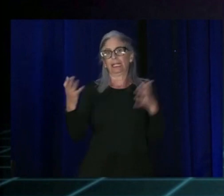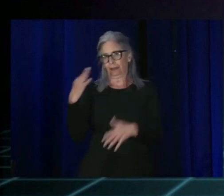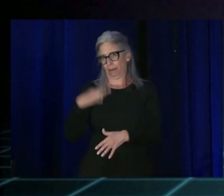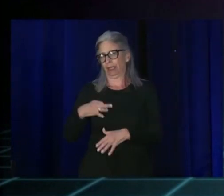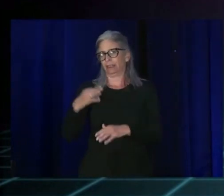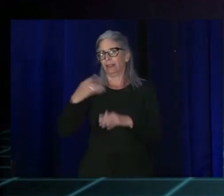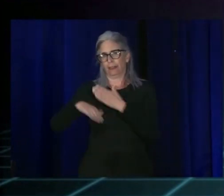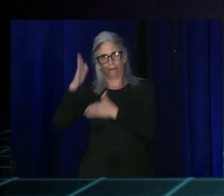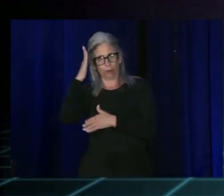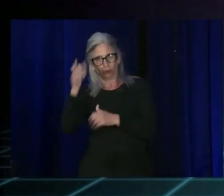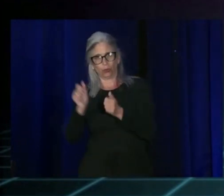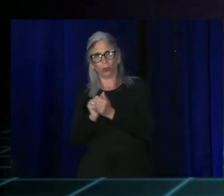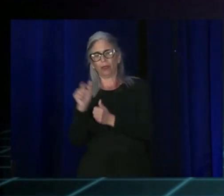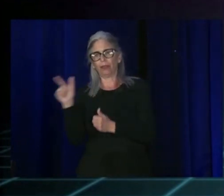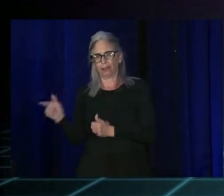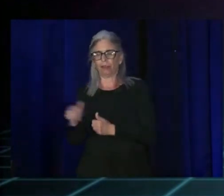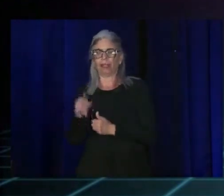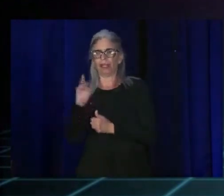there.